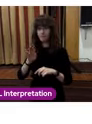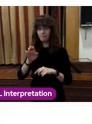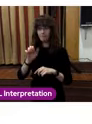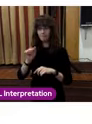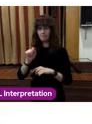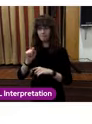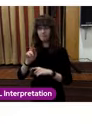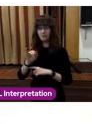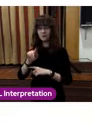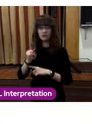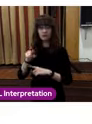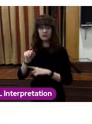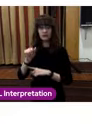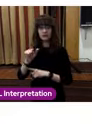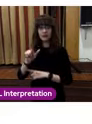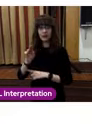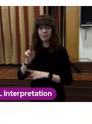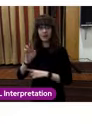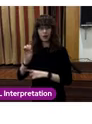Albino.